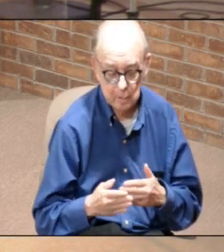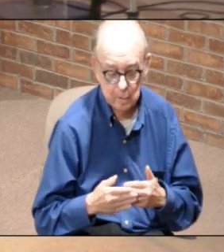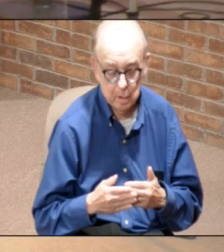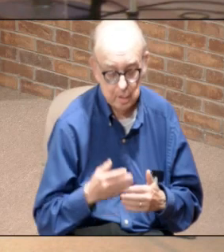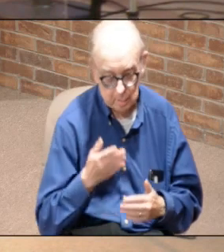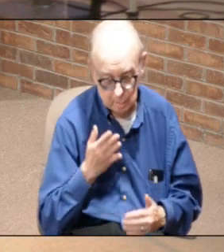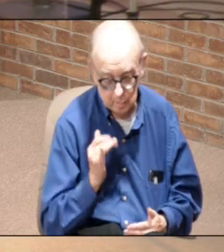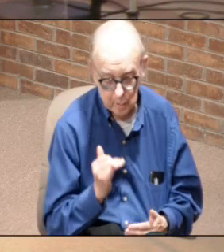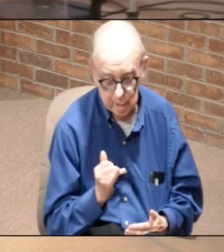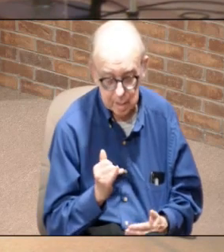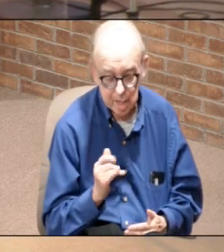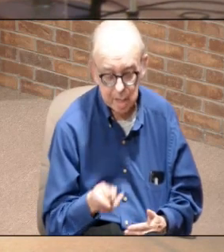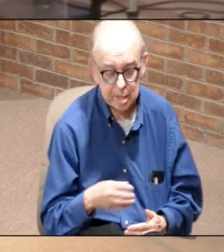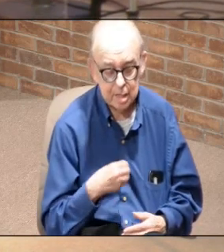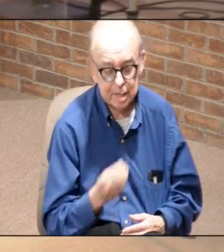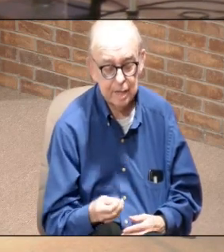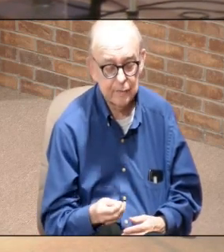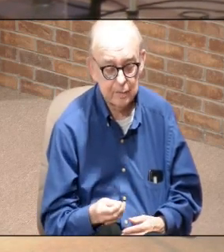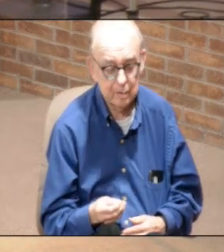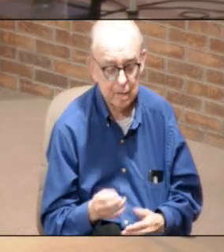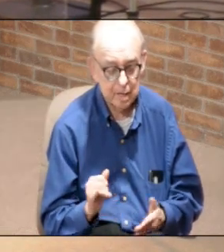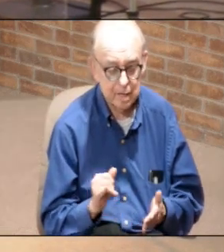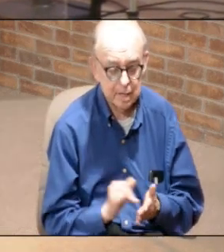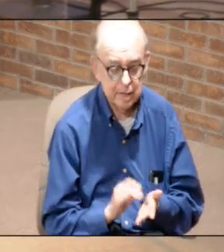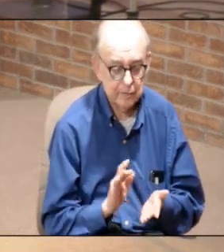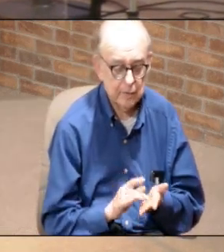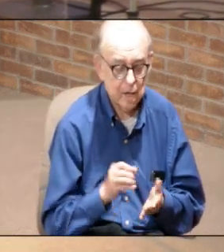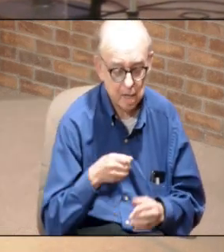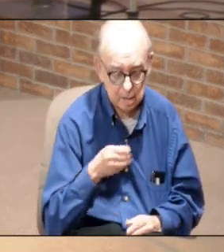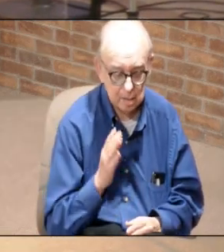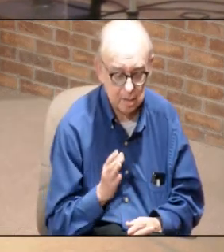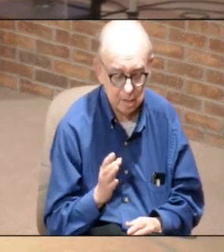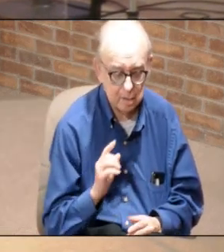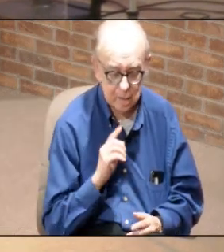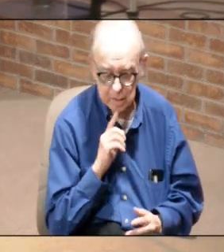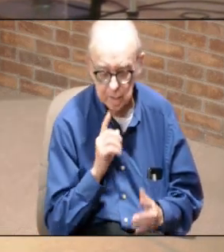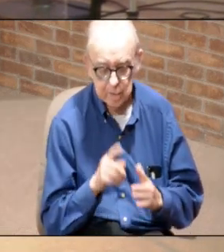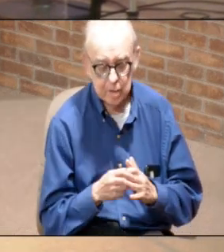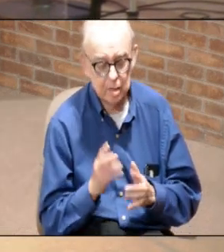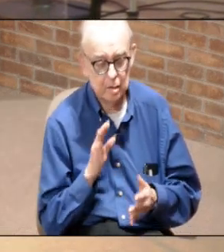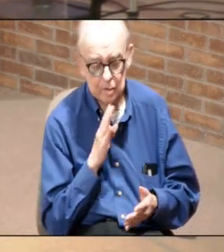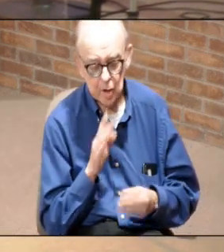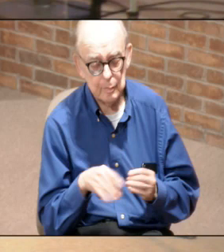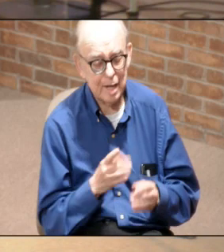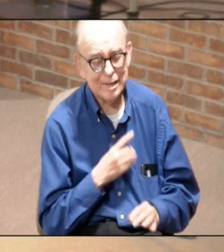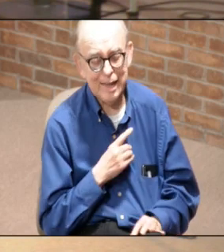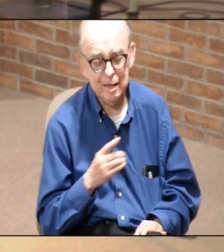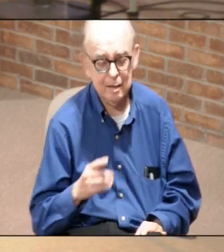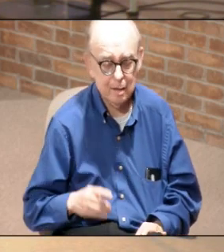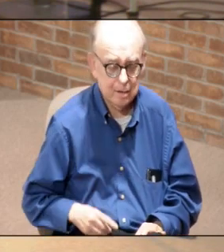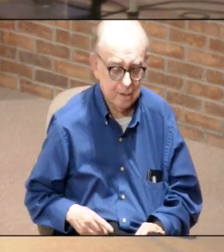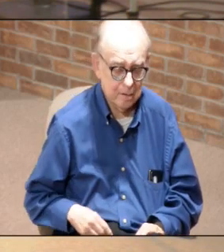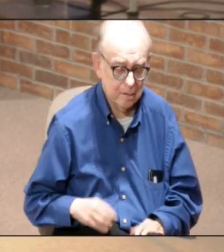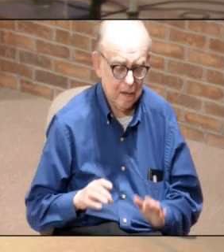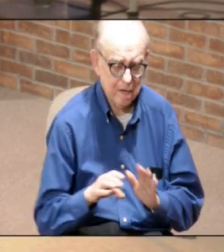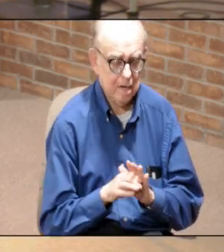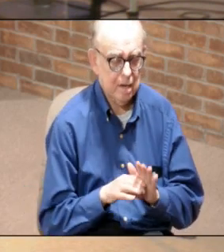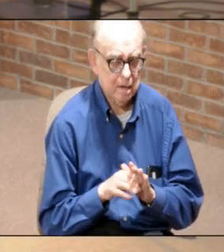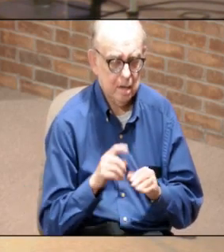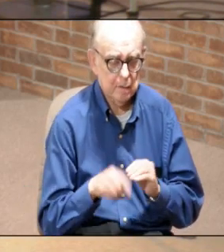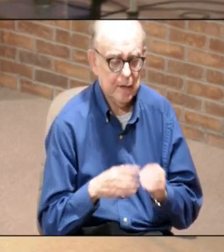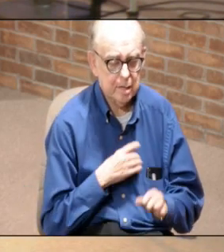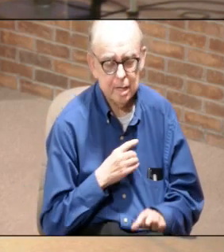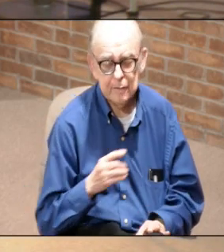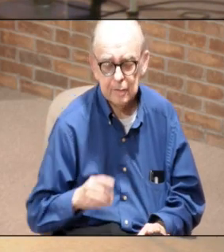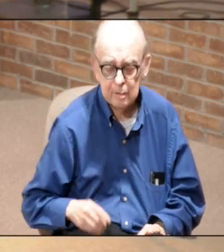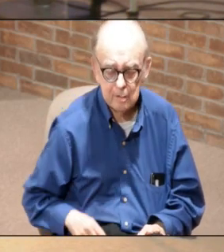that's why God is there, to give him the glory. When you start talking about David and characteristics about